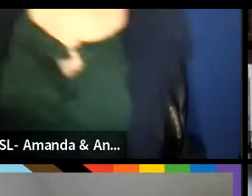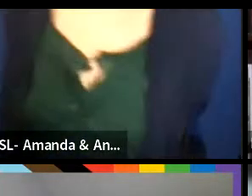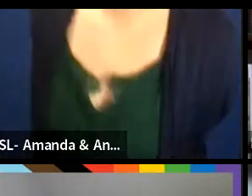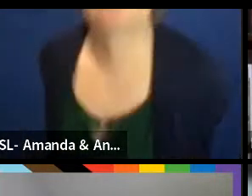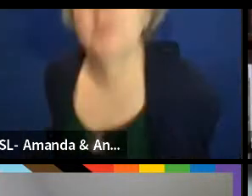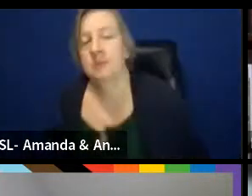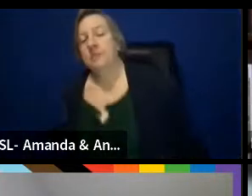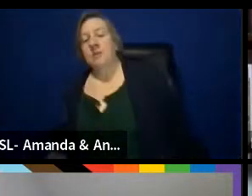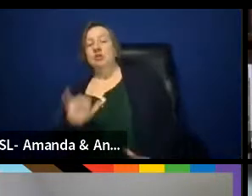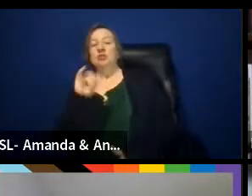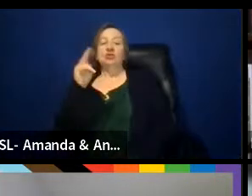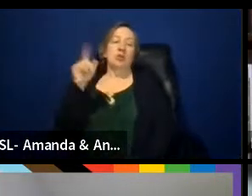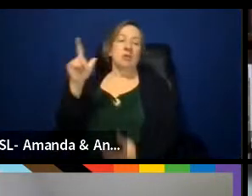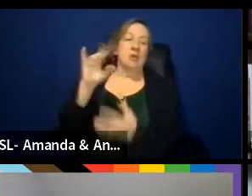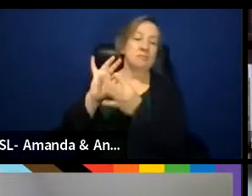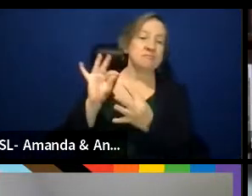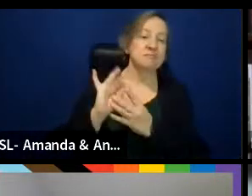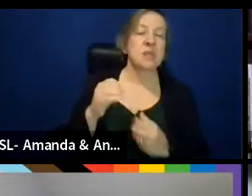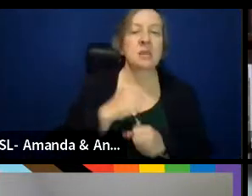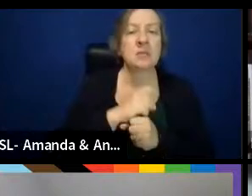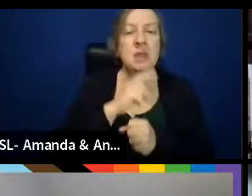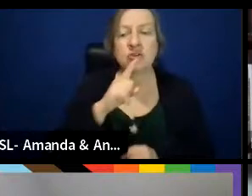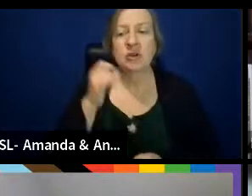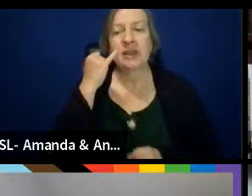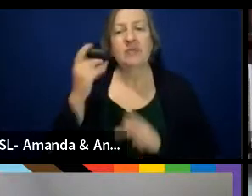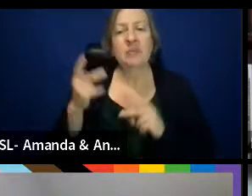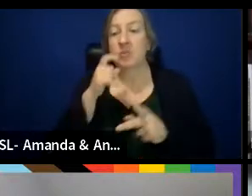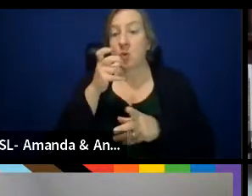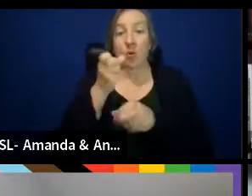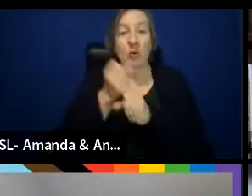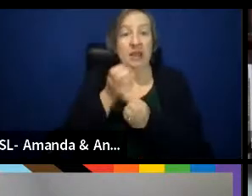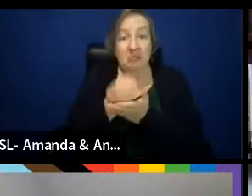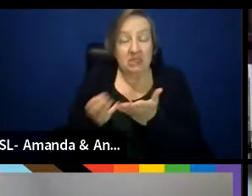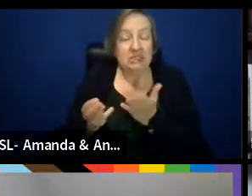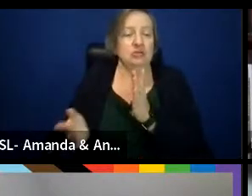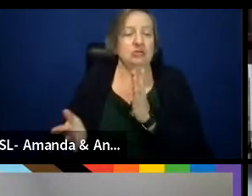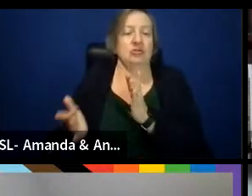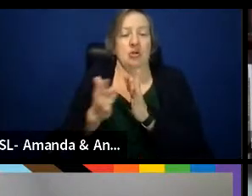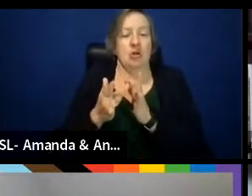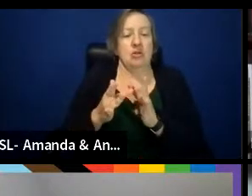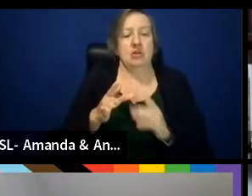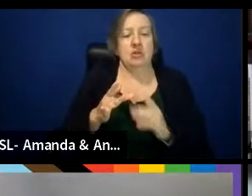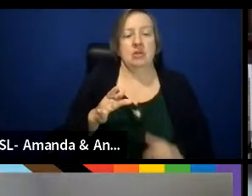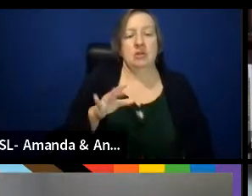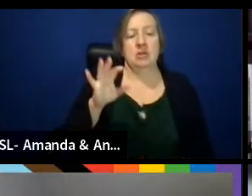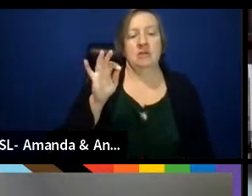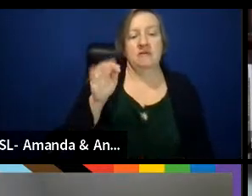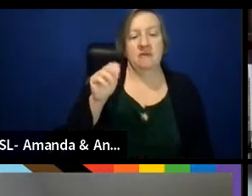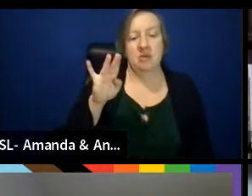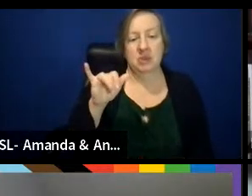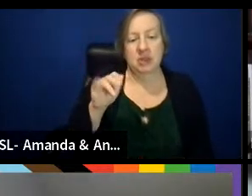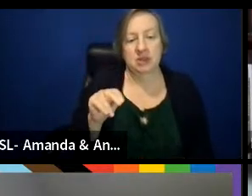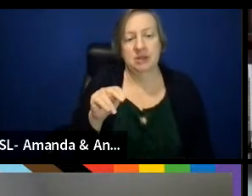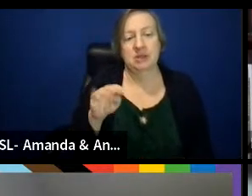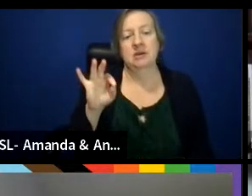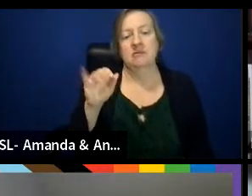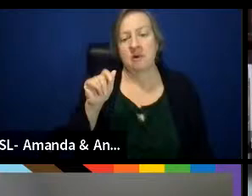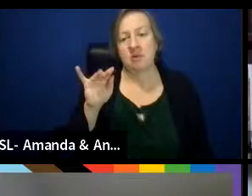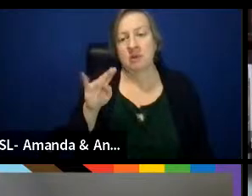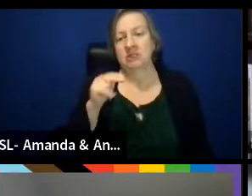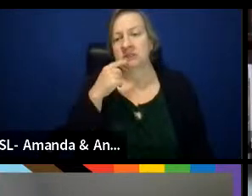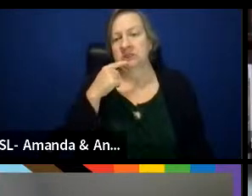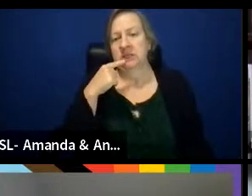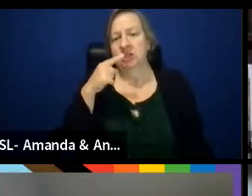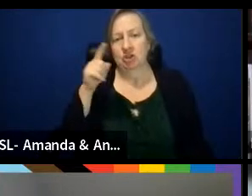and make sure if folks aren't receiving the material to get in contact with Fabian, but Fabian did say that it should have